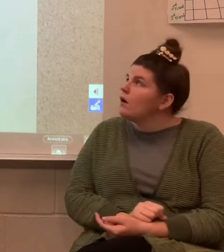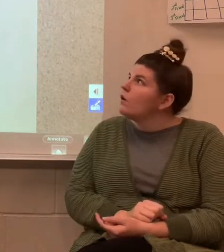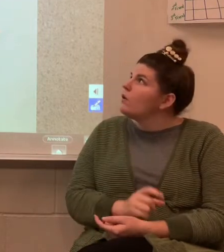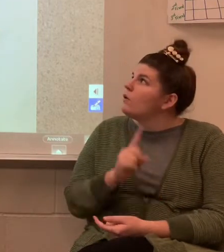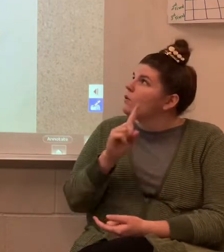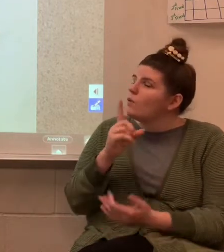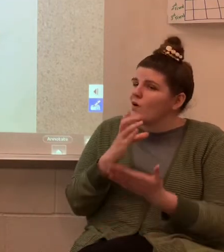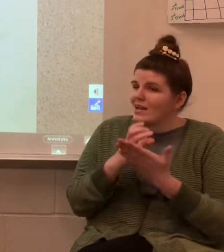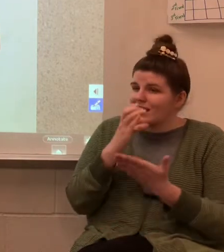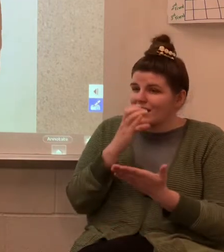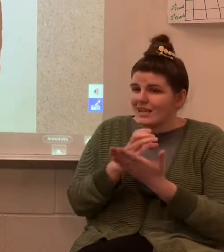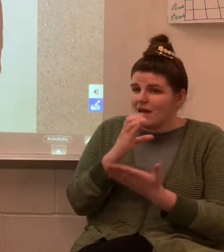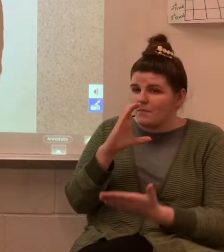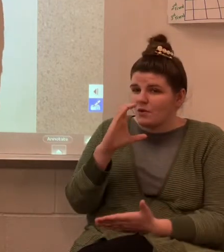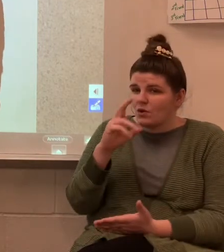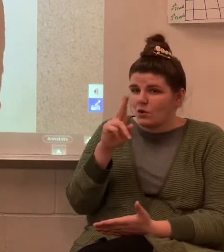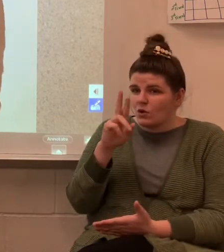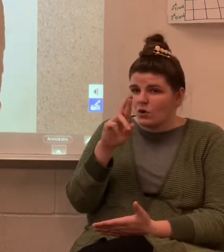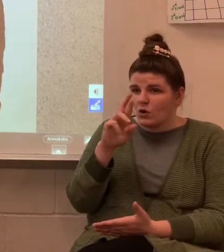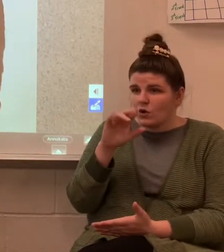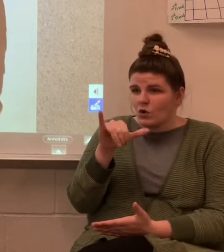equals 1/4 cup